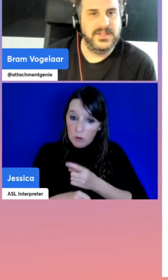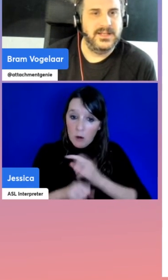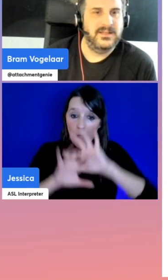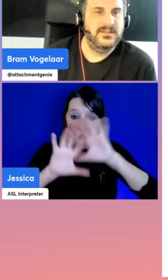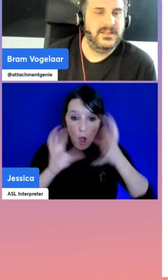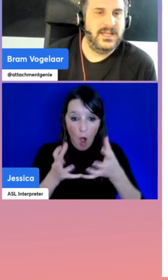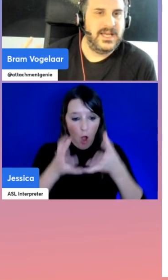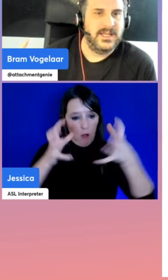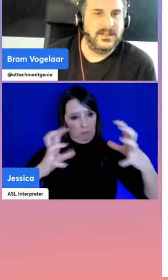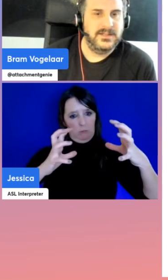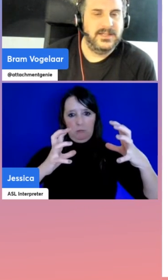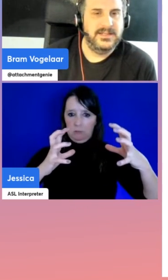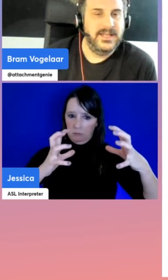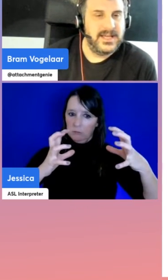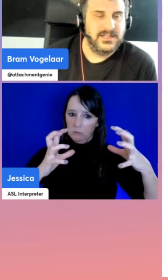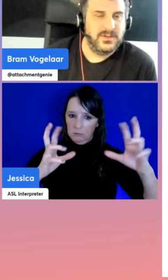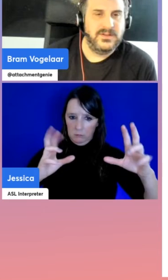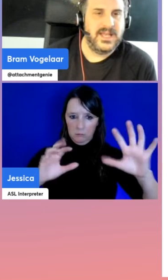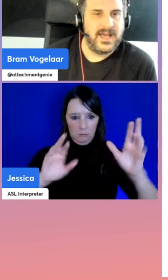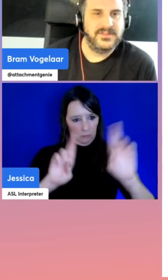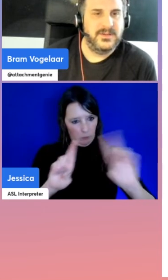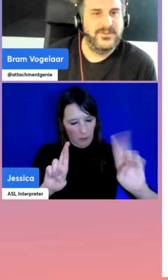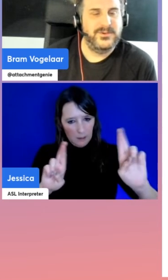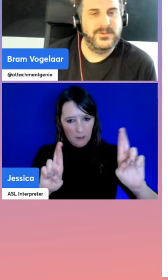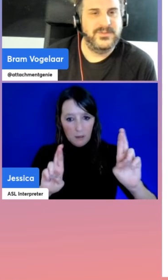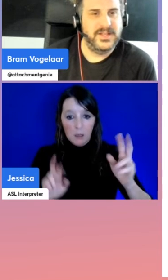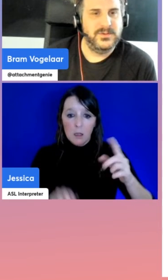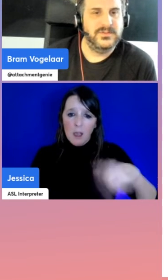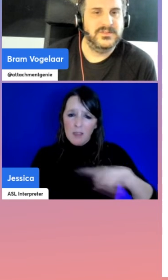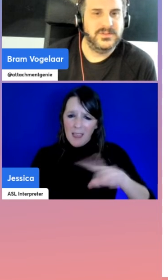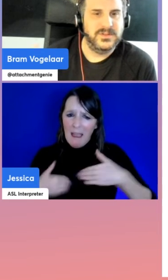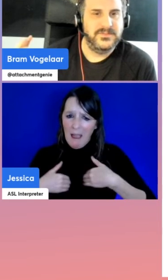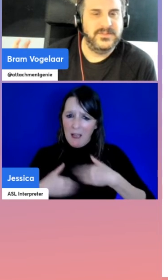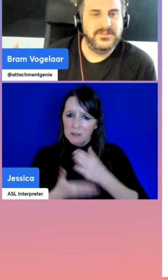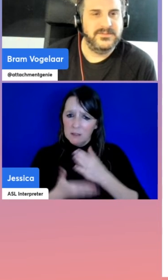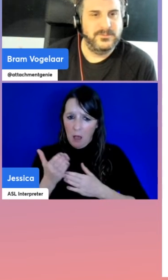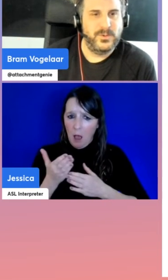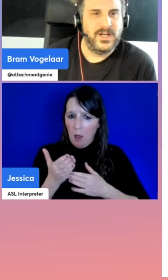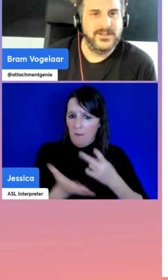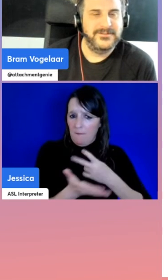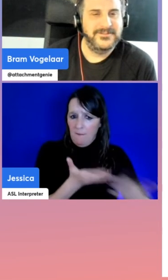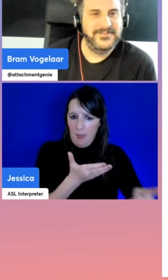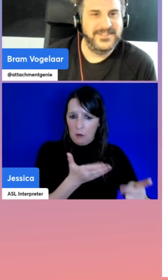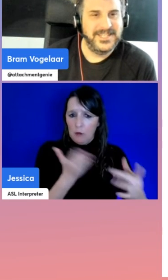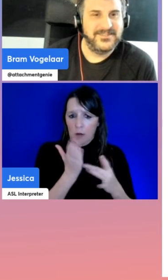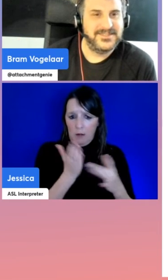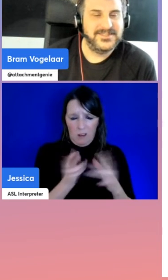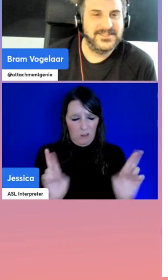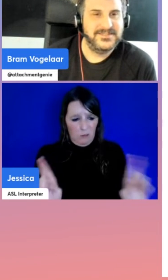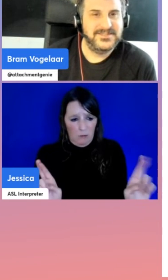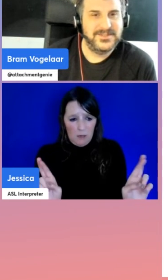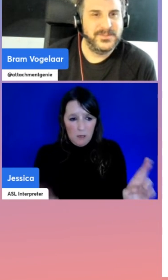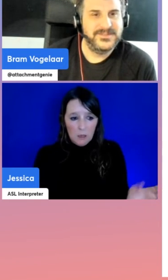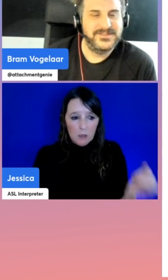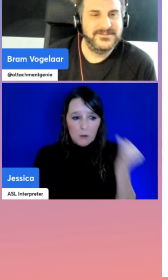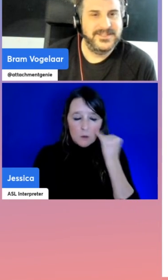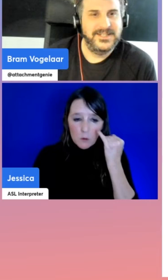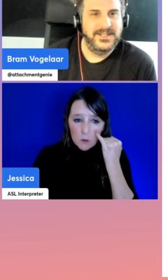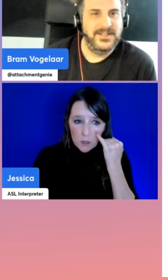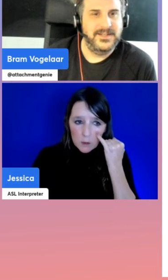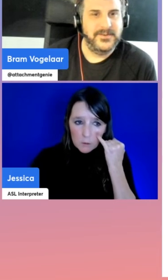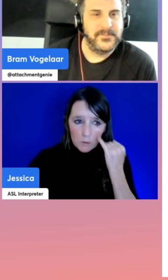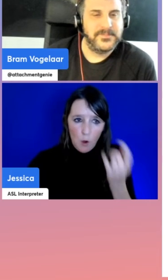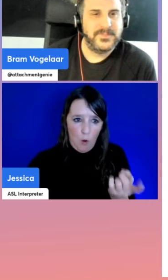on the same DNS, and they actually already have some form of failover. So if one ingress stops,